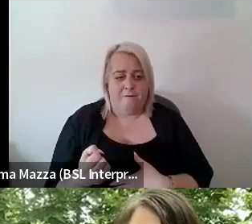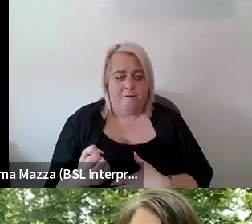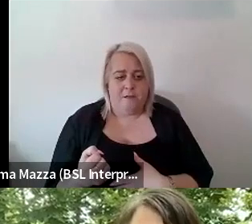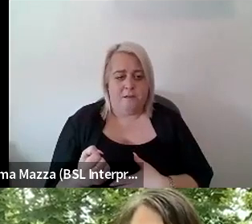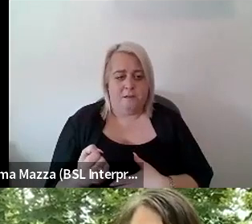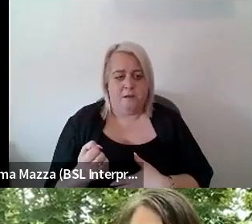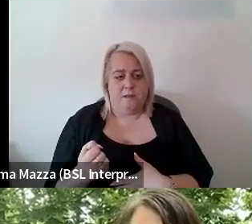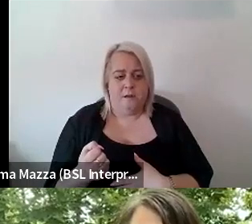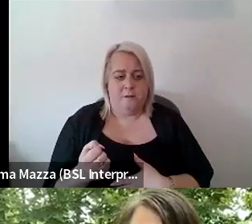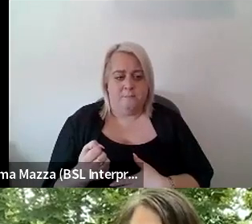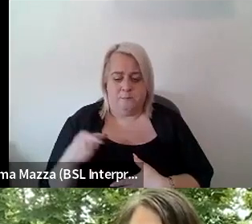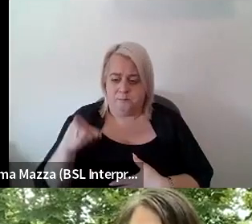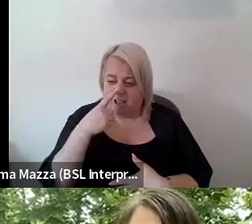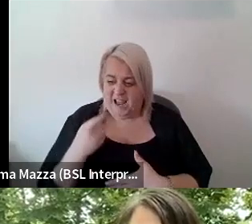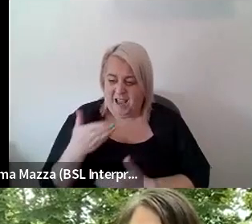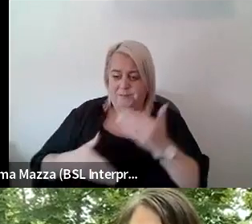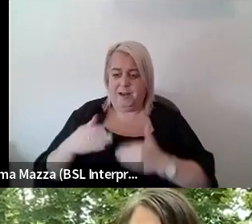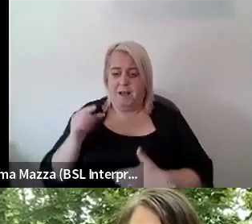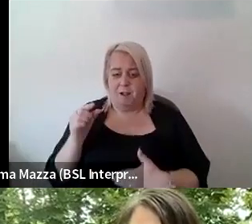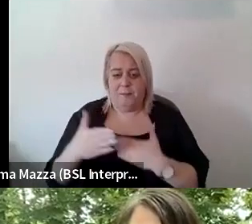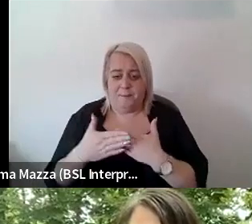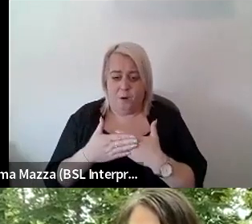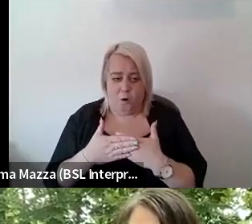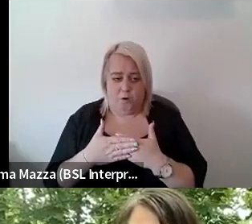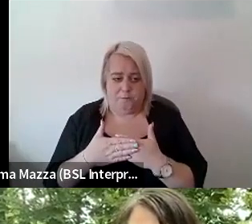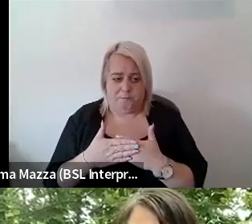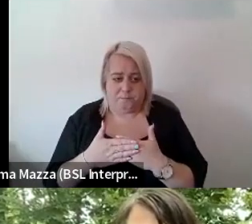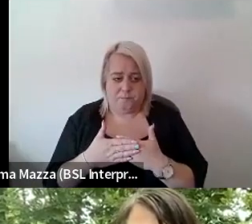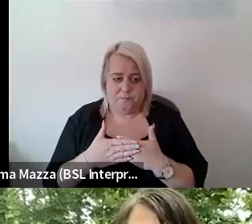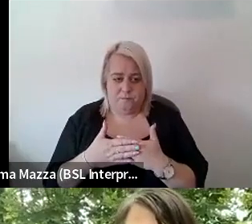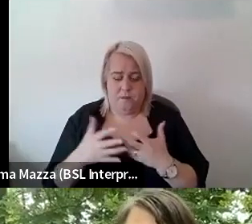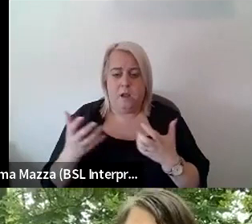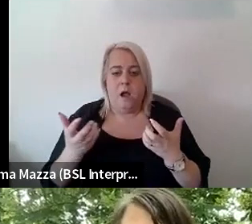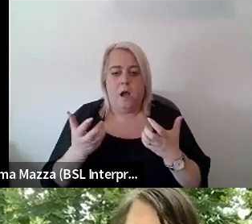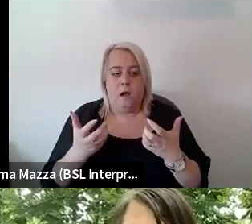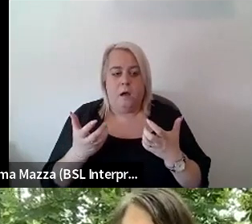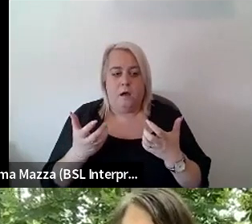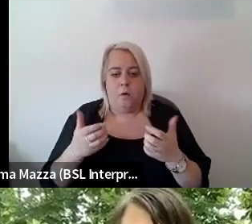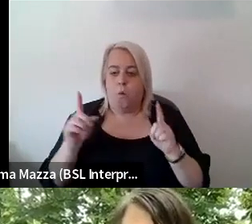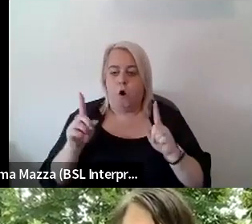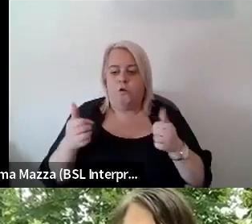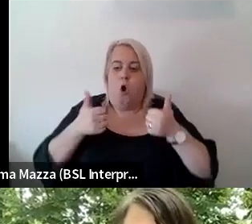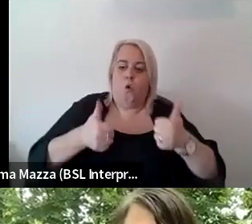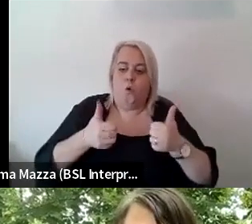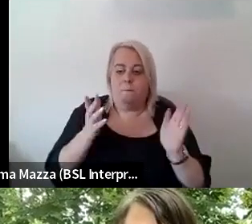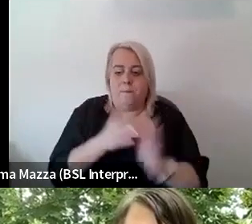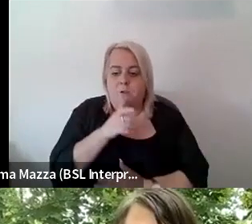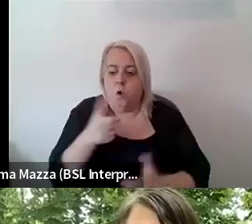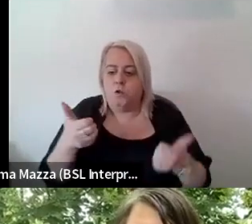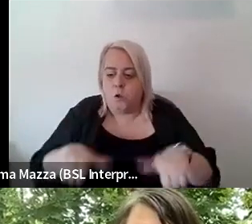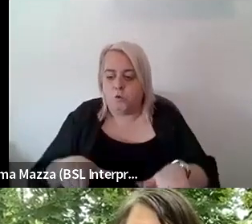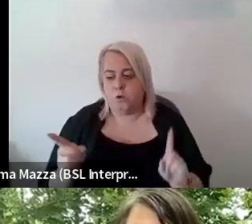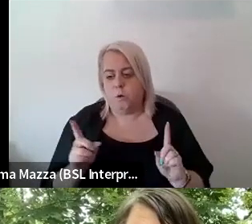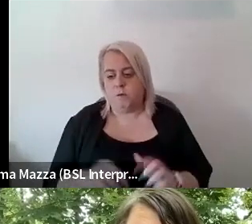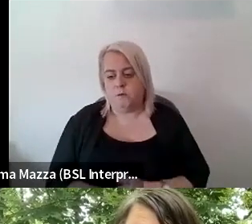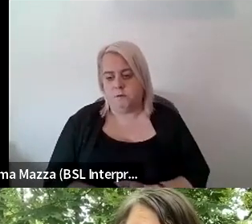of explaining that in a little bit more detail, maybe to point us towards like what does good look like? For, you know, password